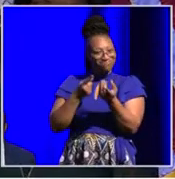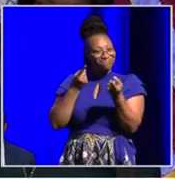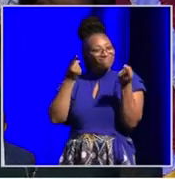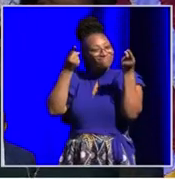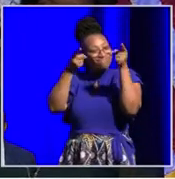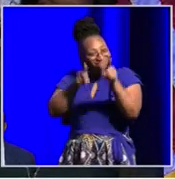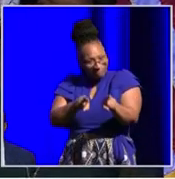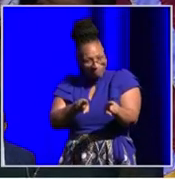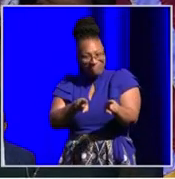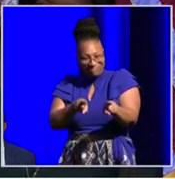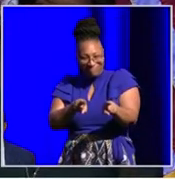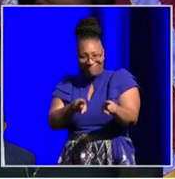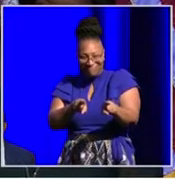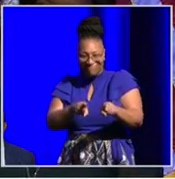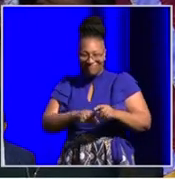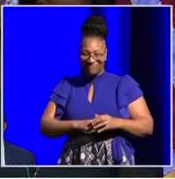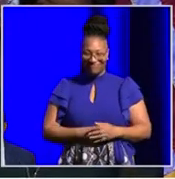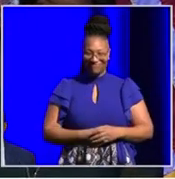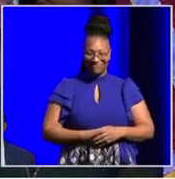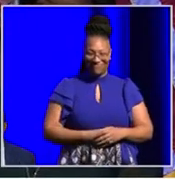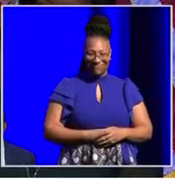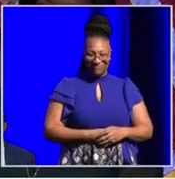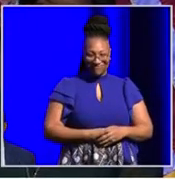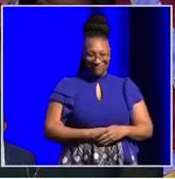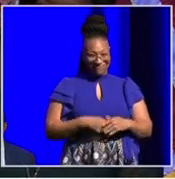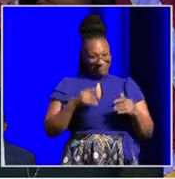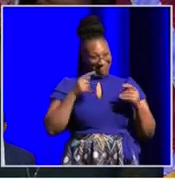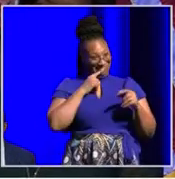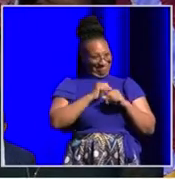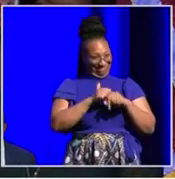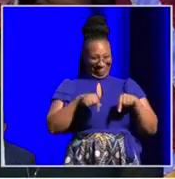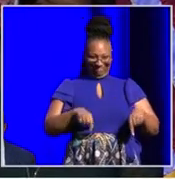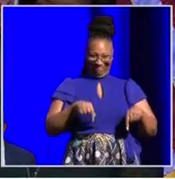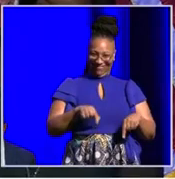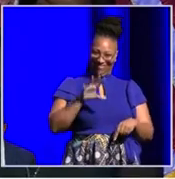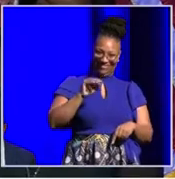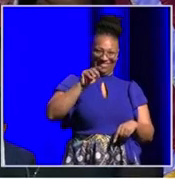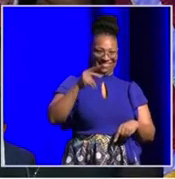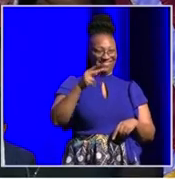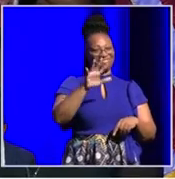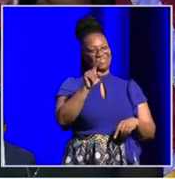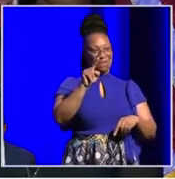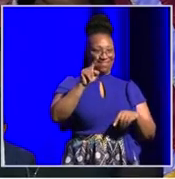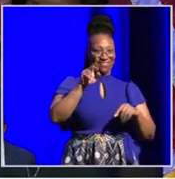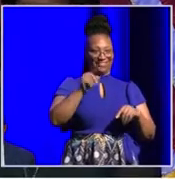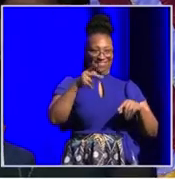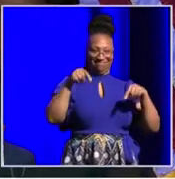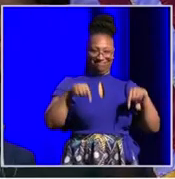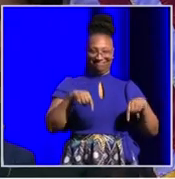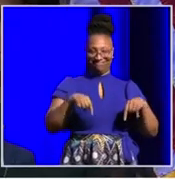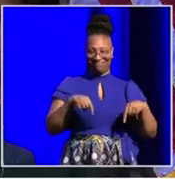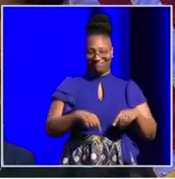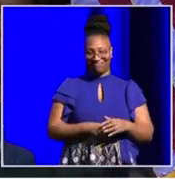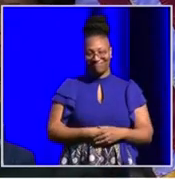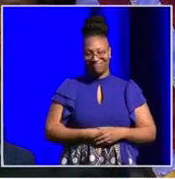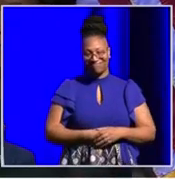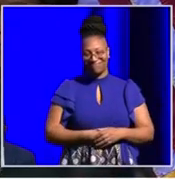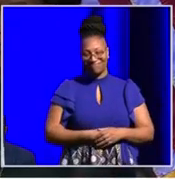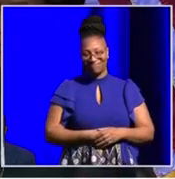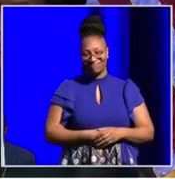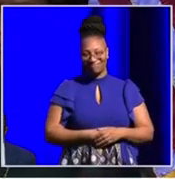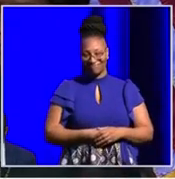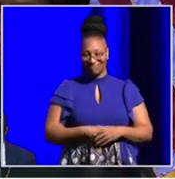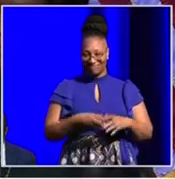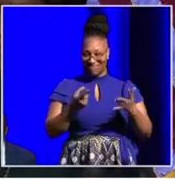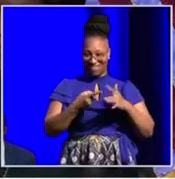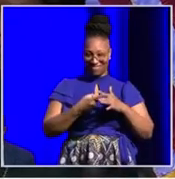50th anniversary this year of the D.C. Home Rule Act, we will likely face the greatest threats in